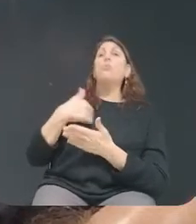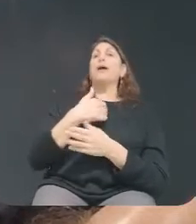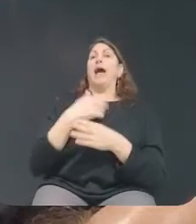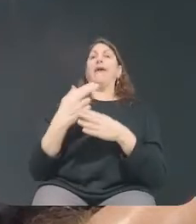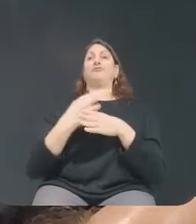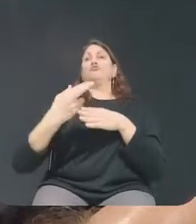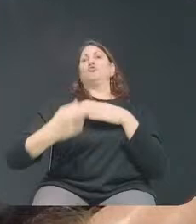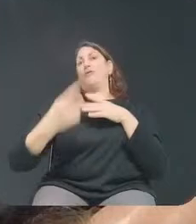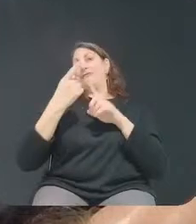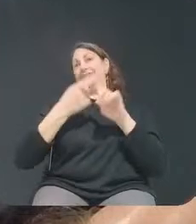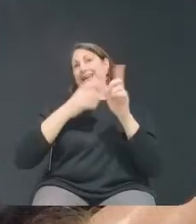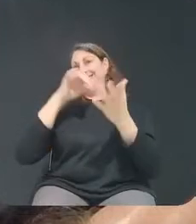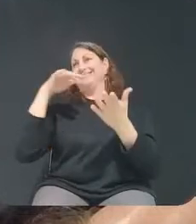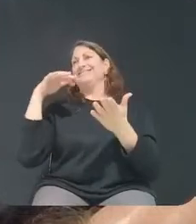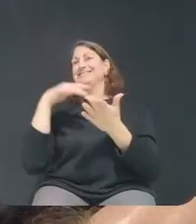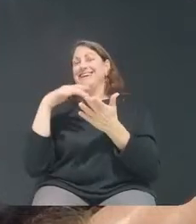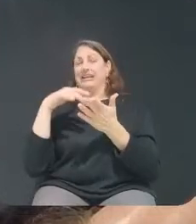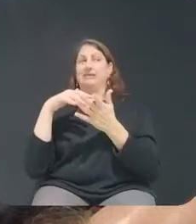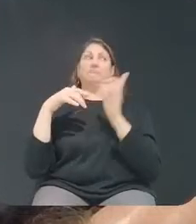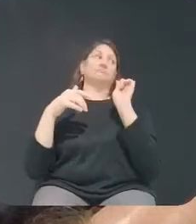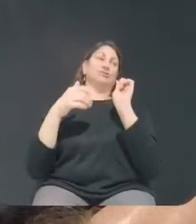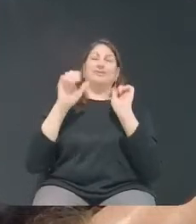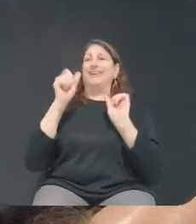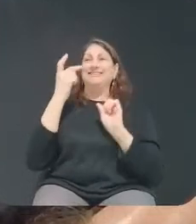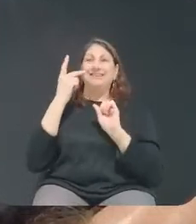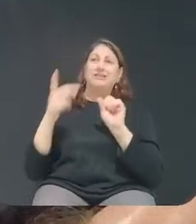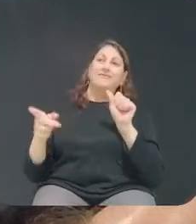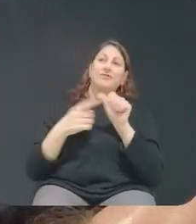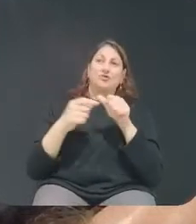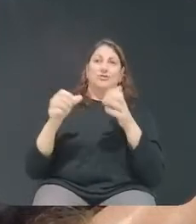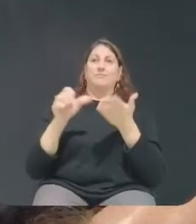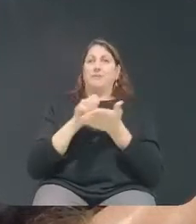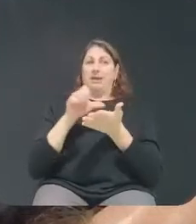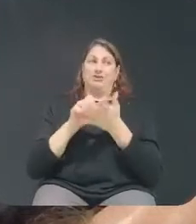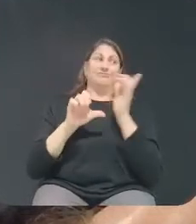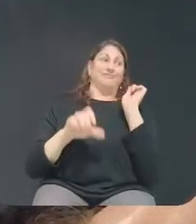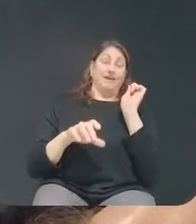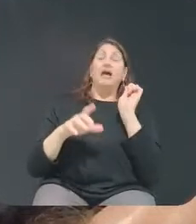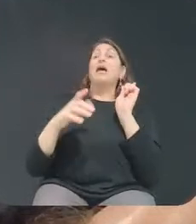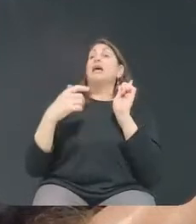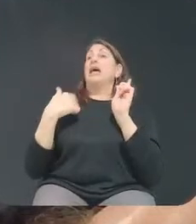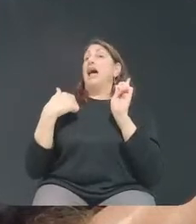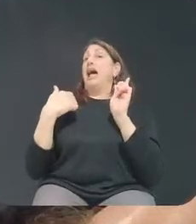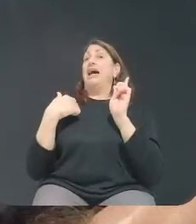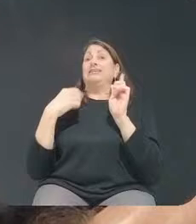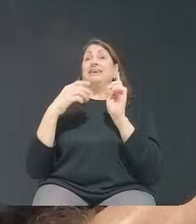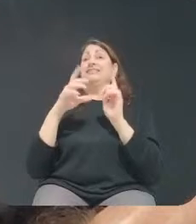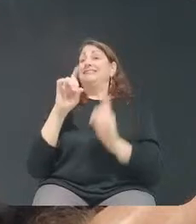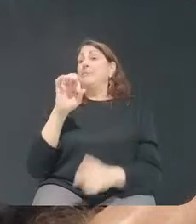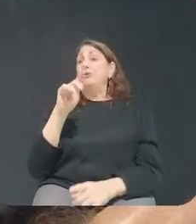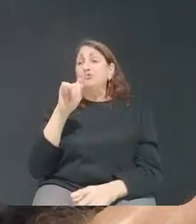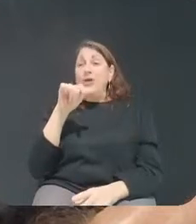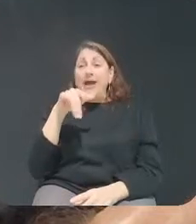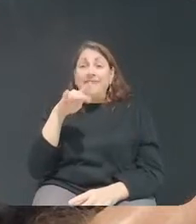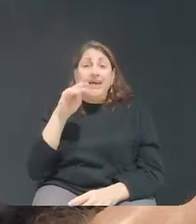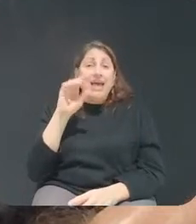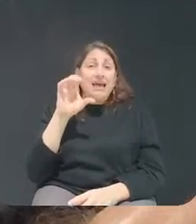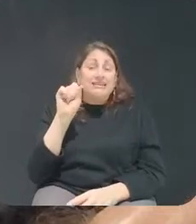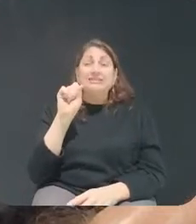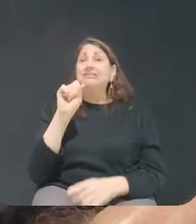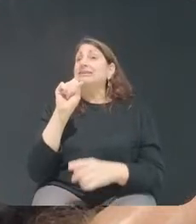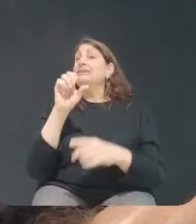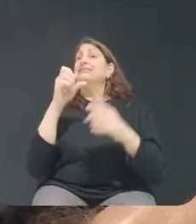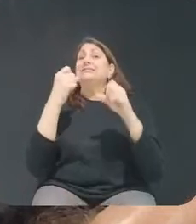of which is seen here, which includes demographic statistics and a complete inventory of available facilities. The